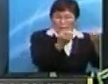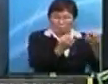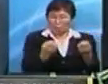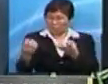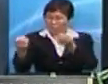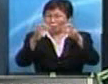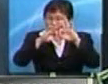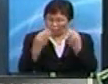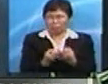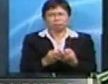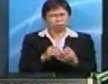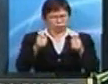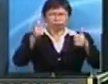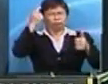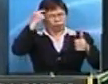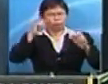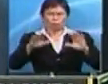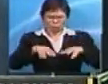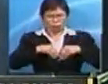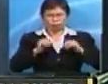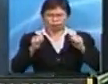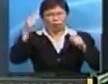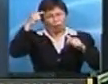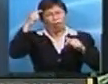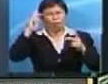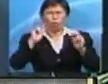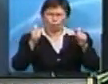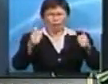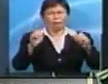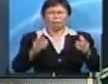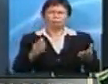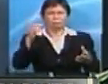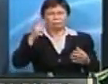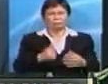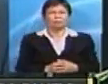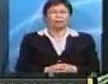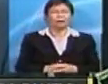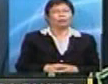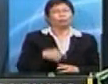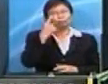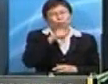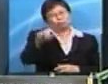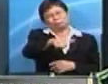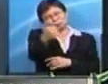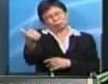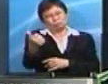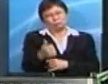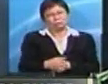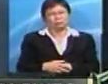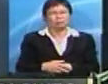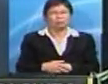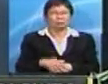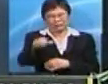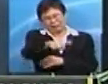very reasonable. As regards to those who may feel otherwise, it's a work in